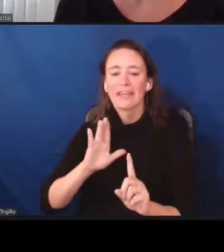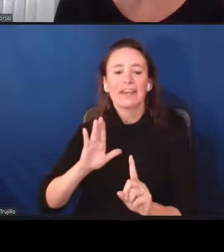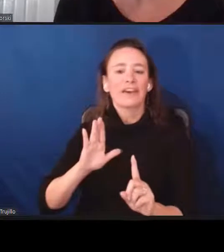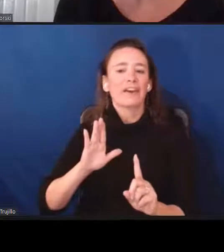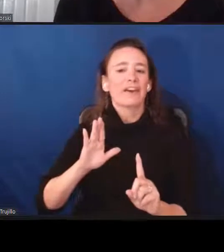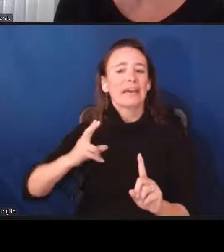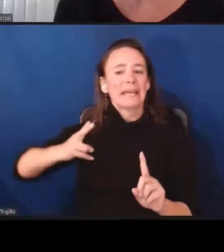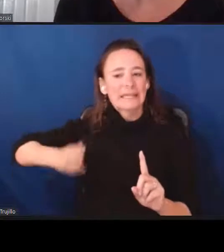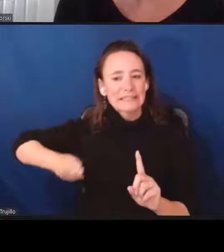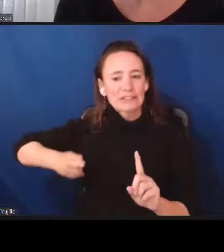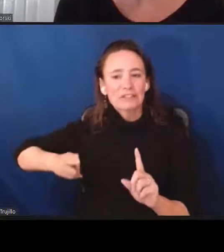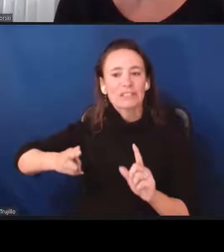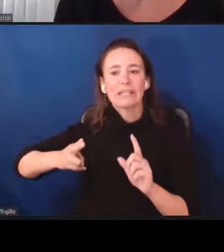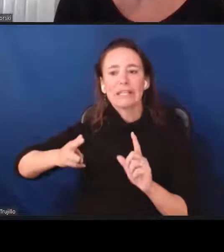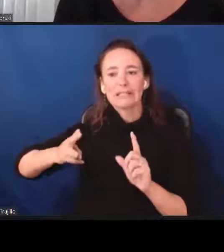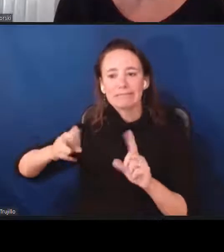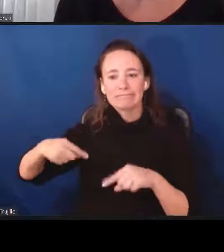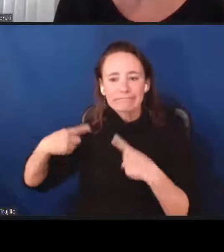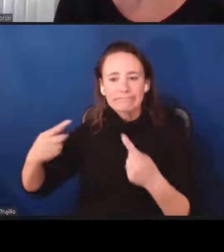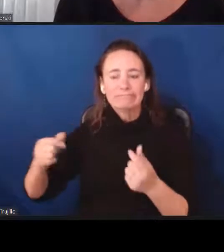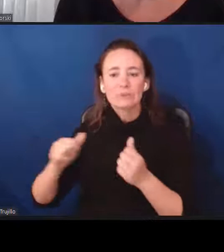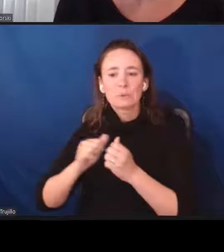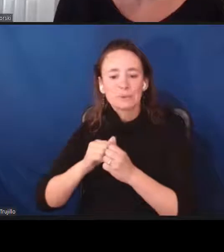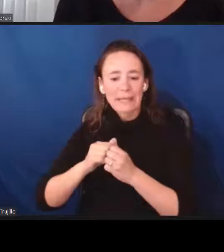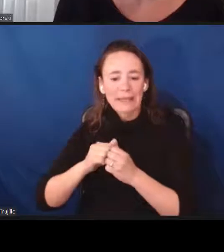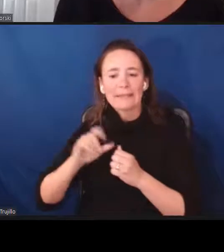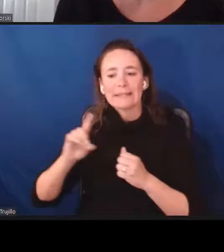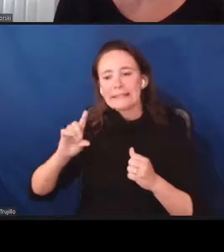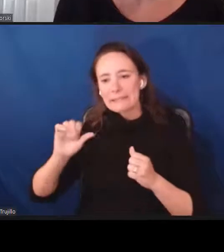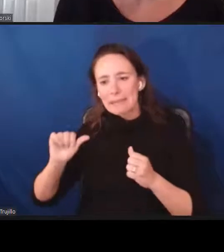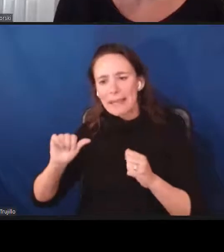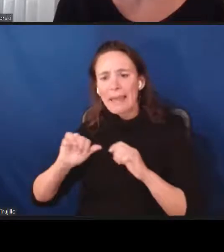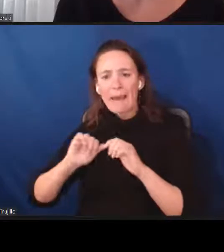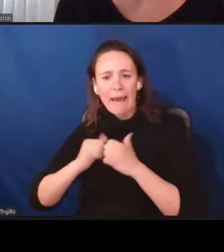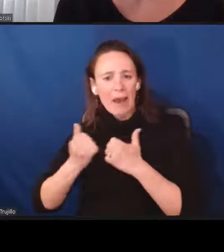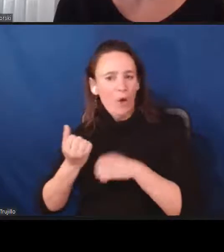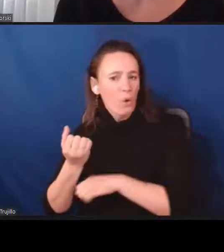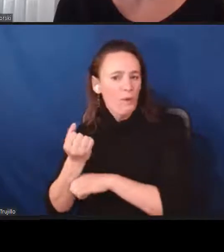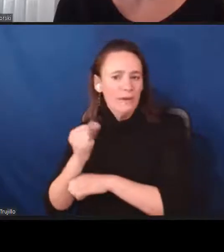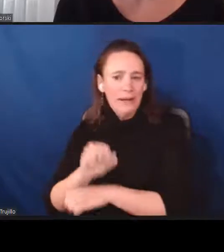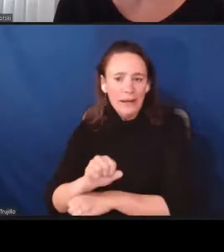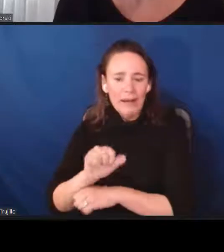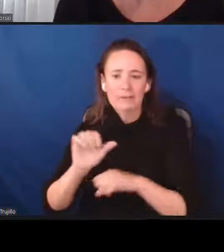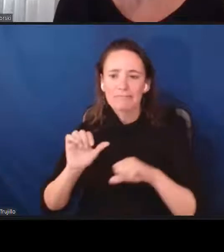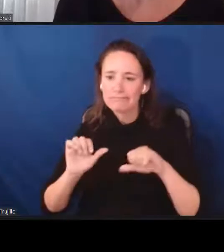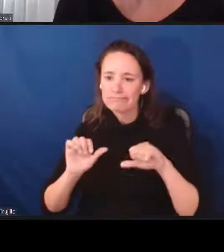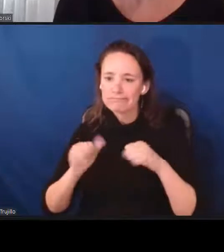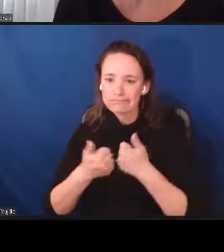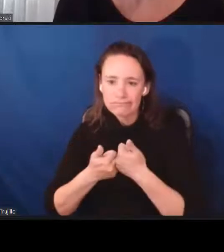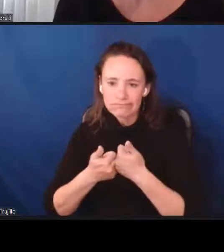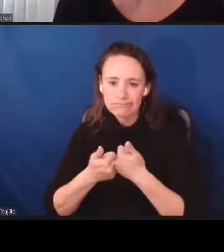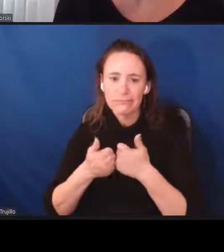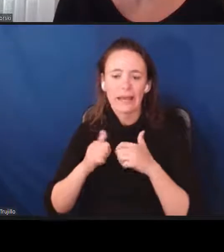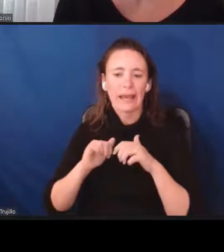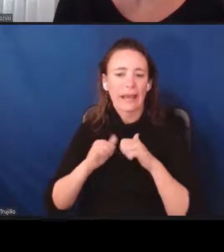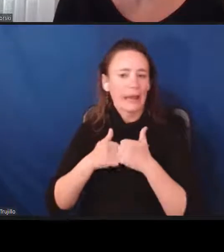disability and what has helped them to overcome through their challenges and some of the things that they've